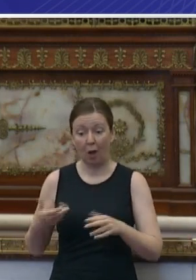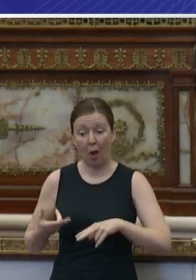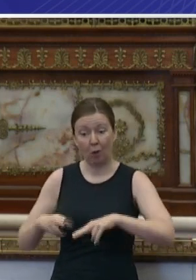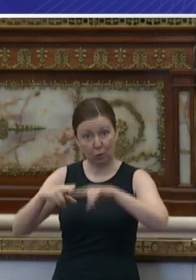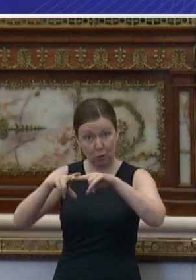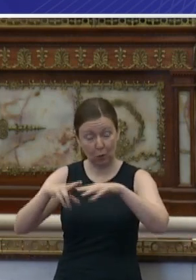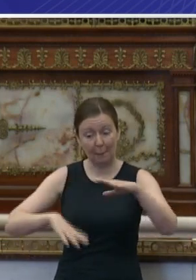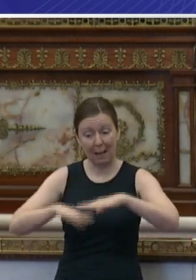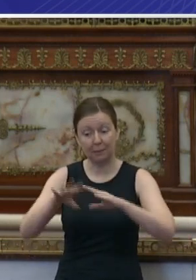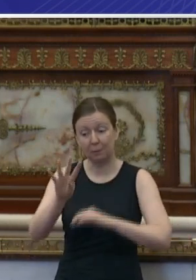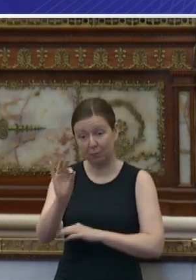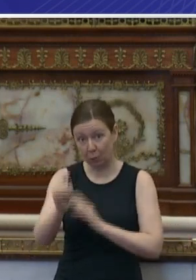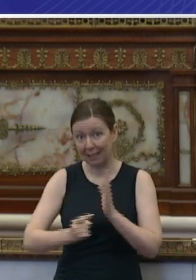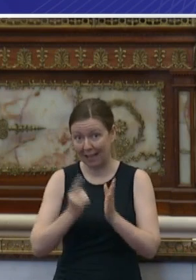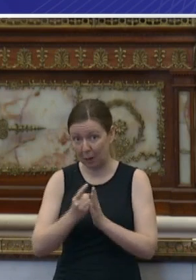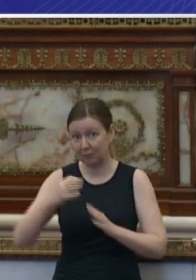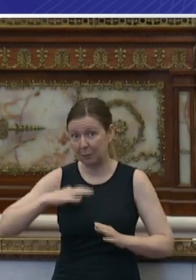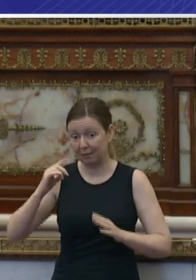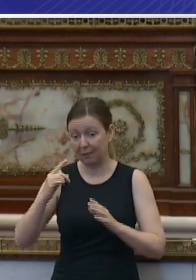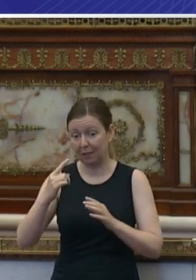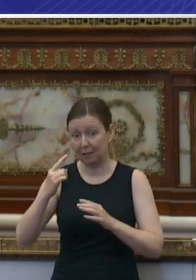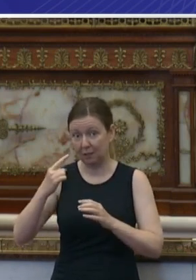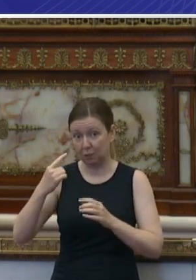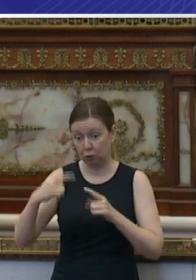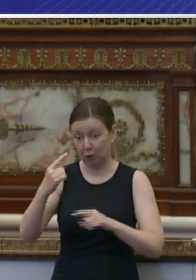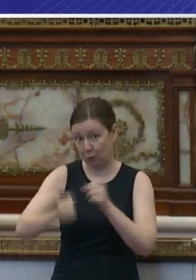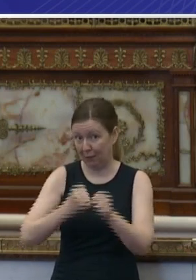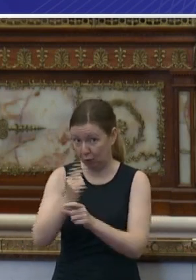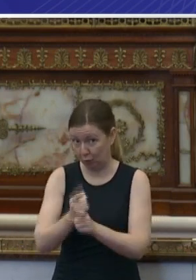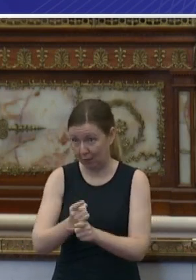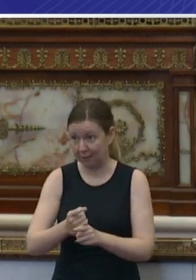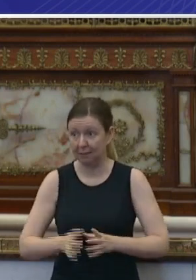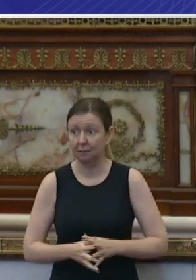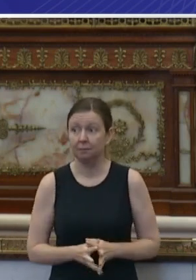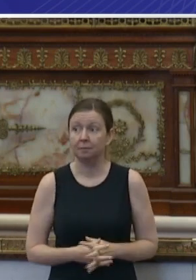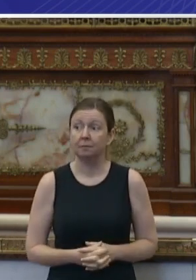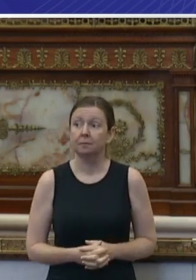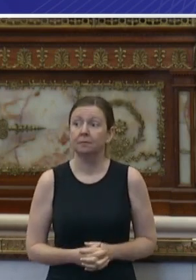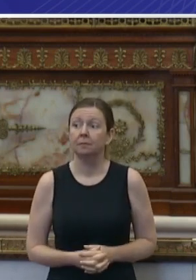of 40 hours of benefit over a year. Am I correct?